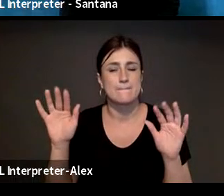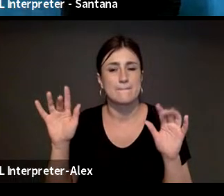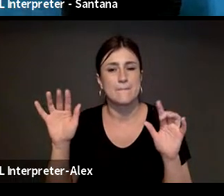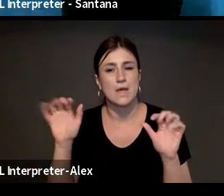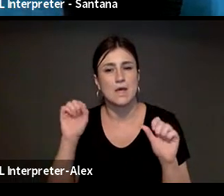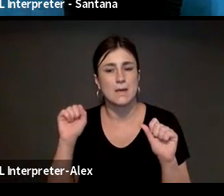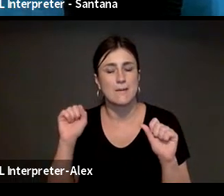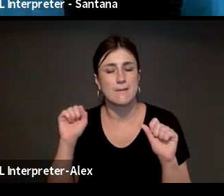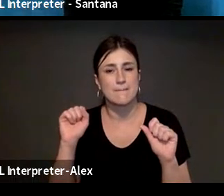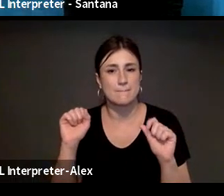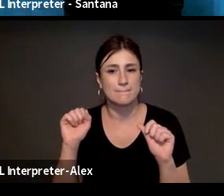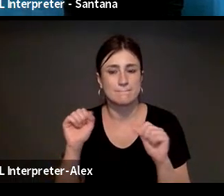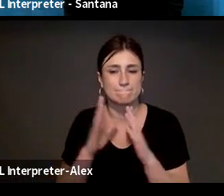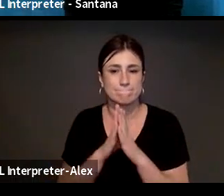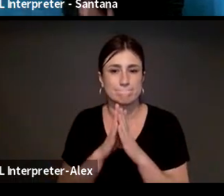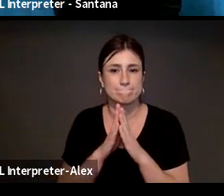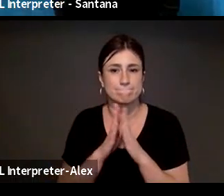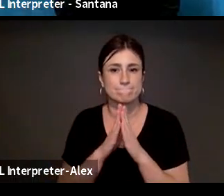let's see,